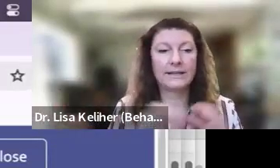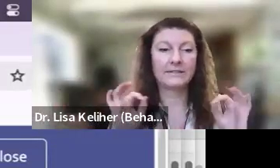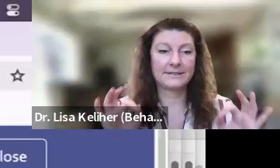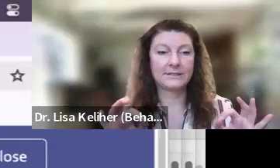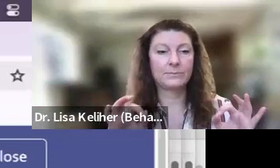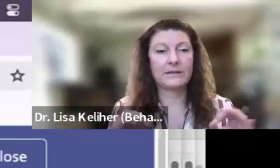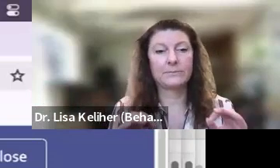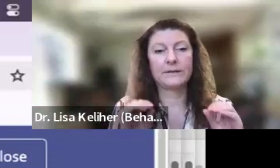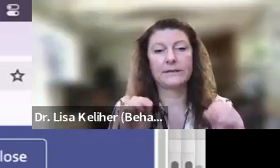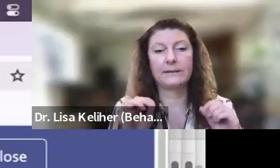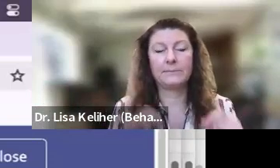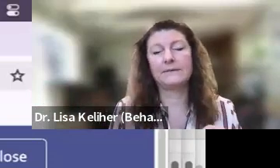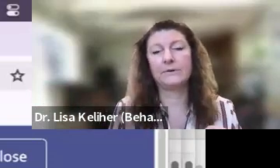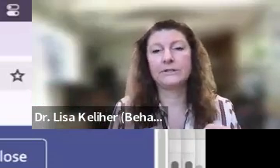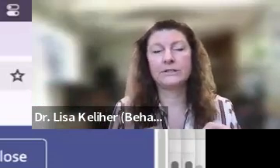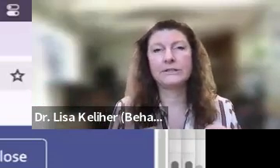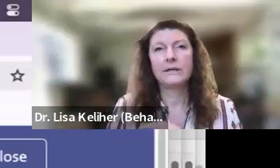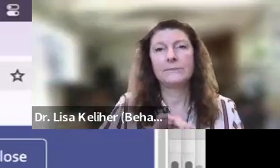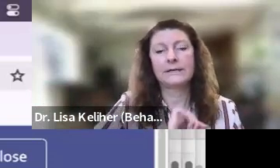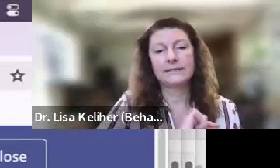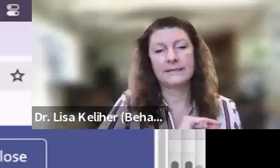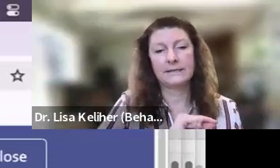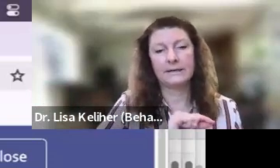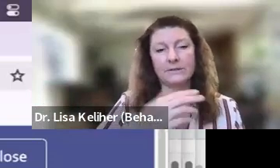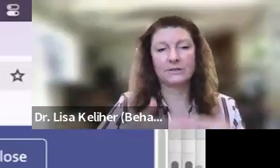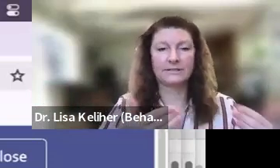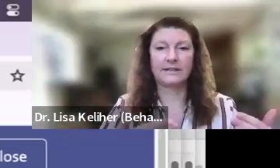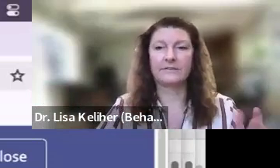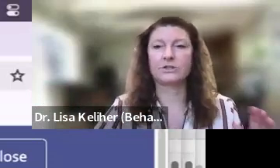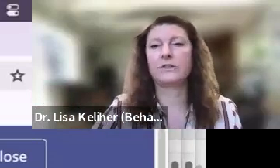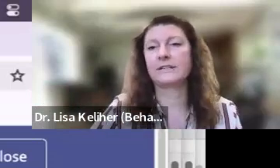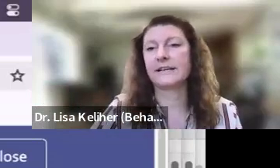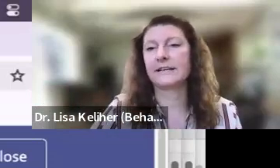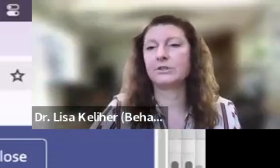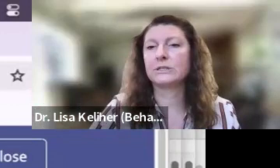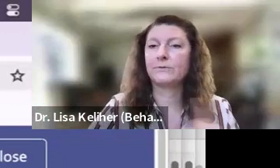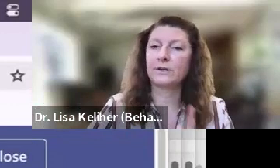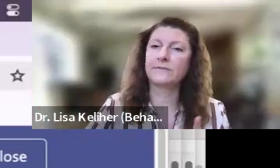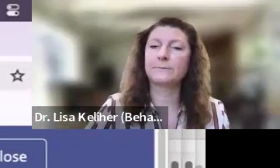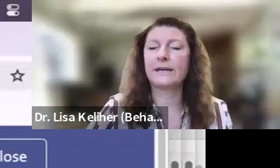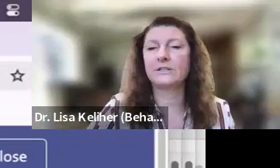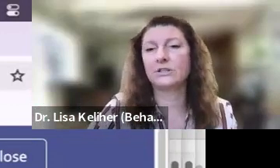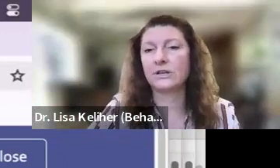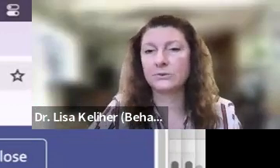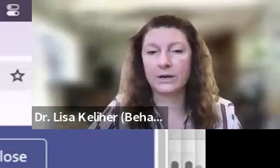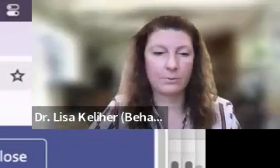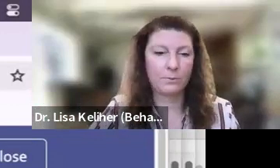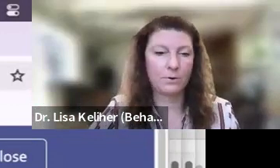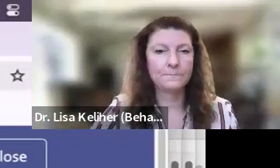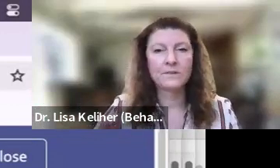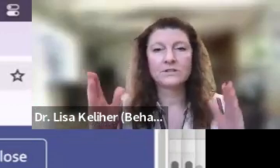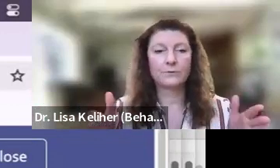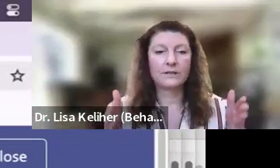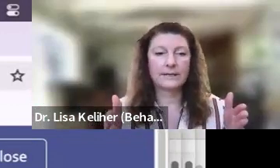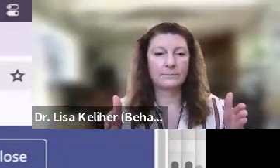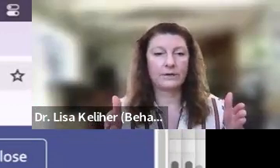we really like the distilled behavior plan in Behavior Agent because it is live. And I'll show you that in a second. But just before I leave this page, there's also a health